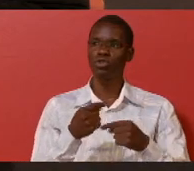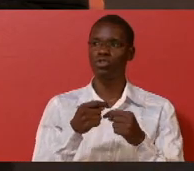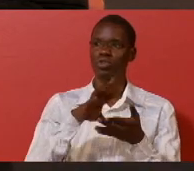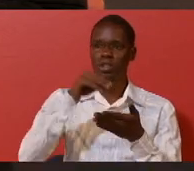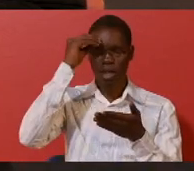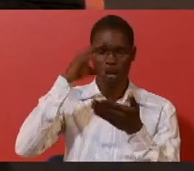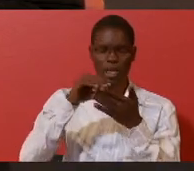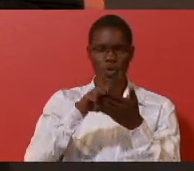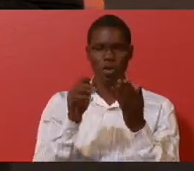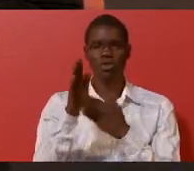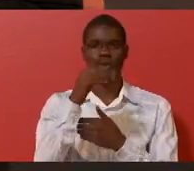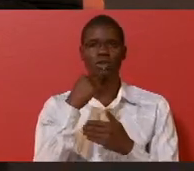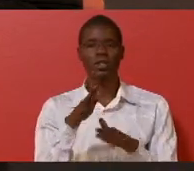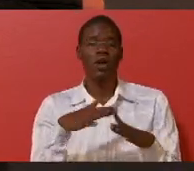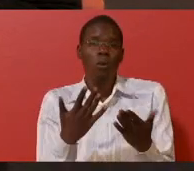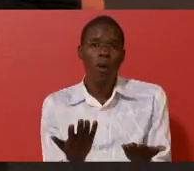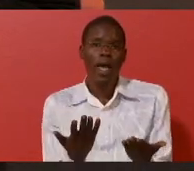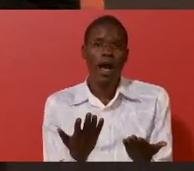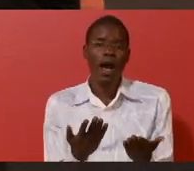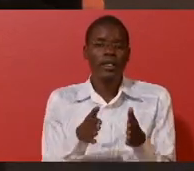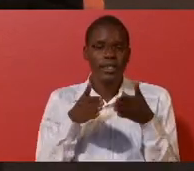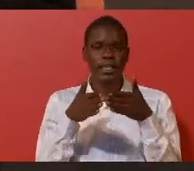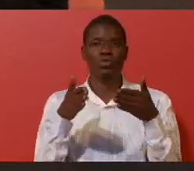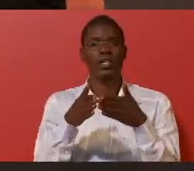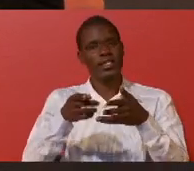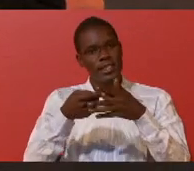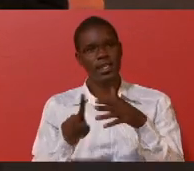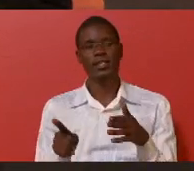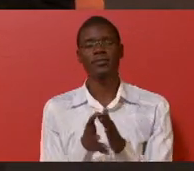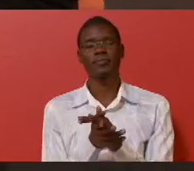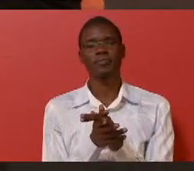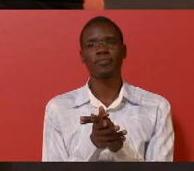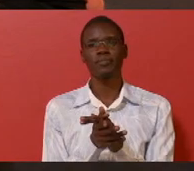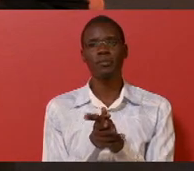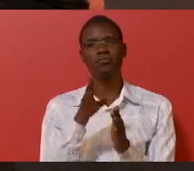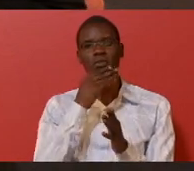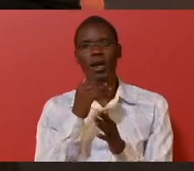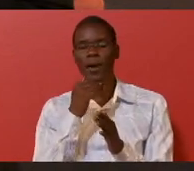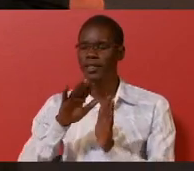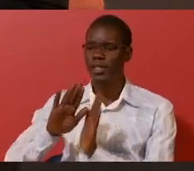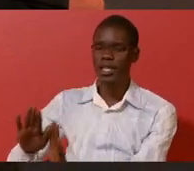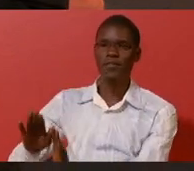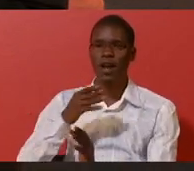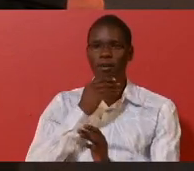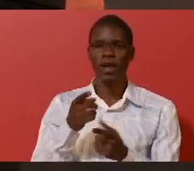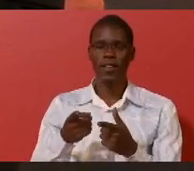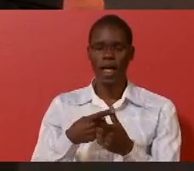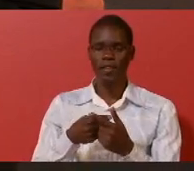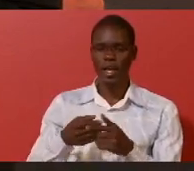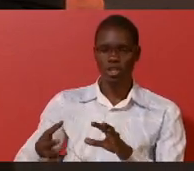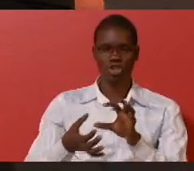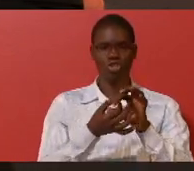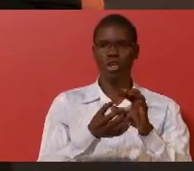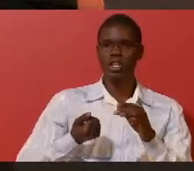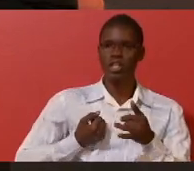says and where this sexuality started. A man will leave his father and mother, be joined to his